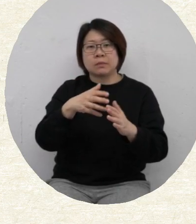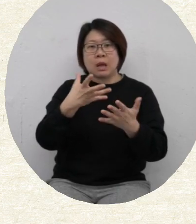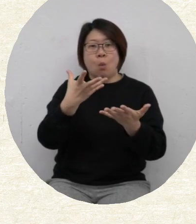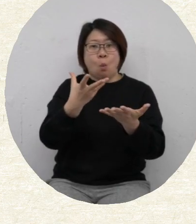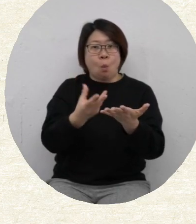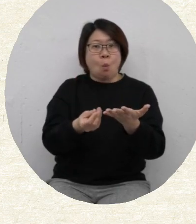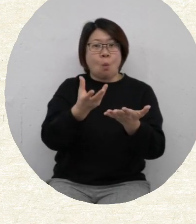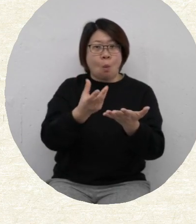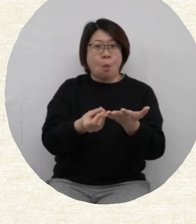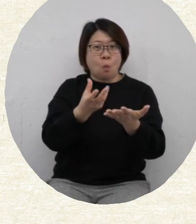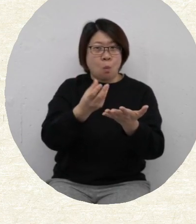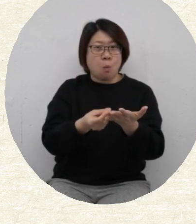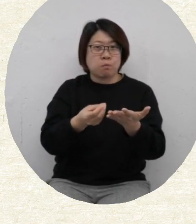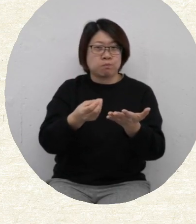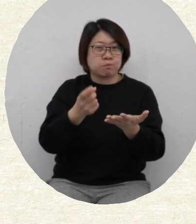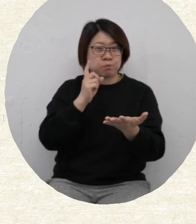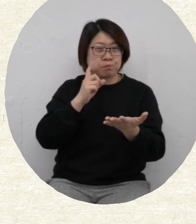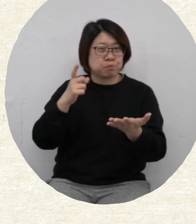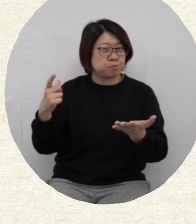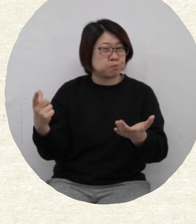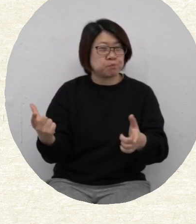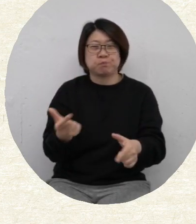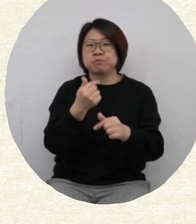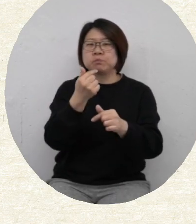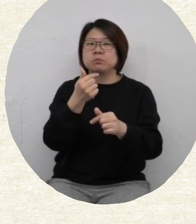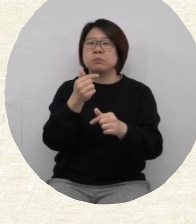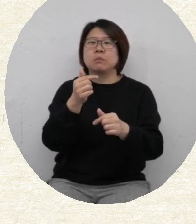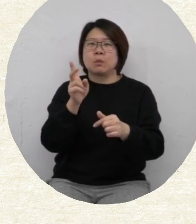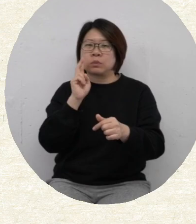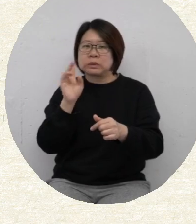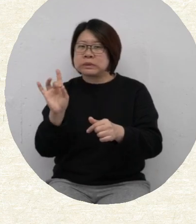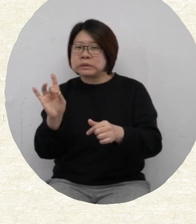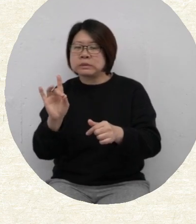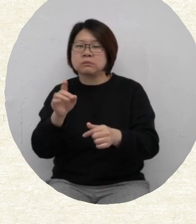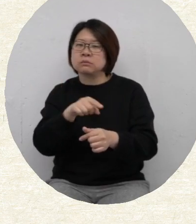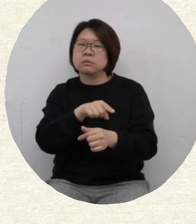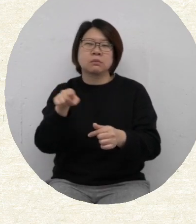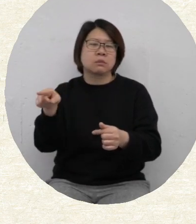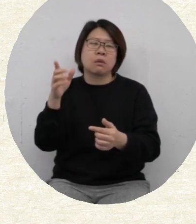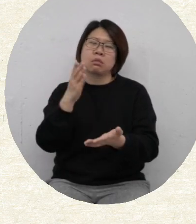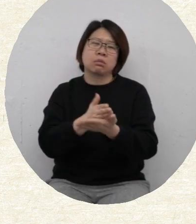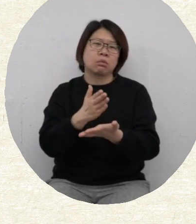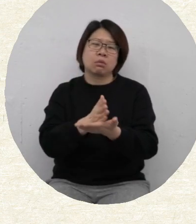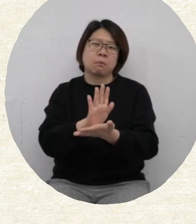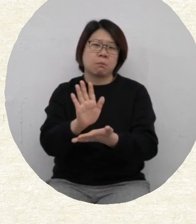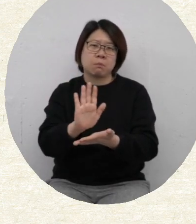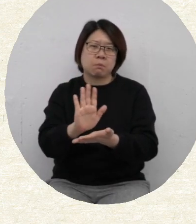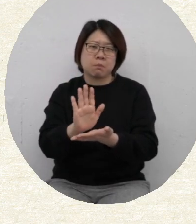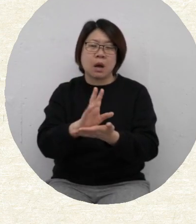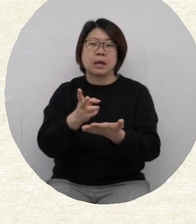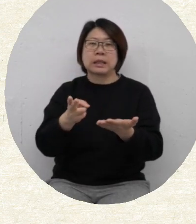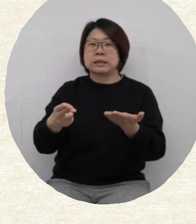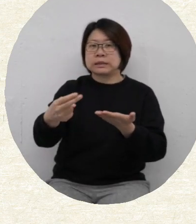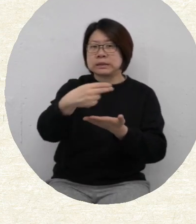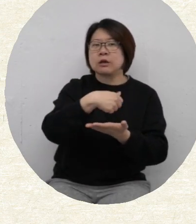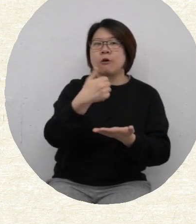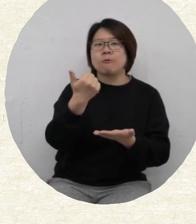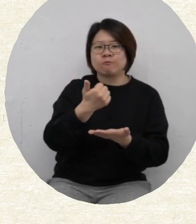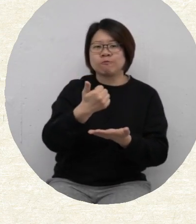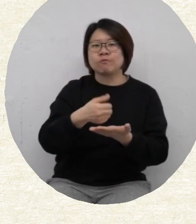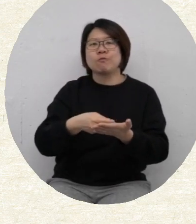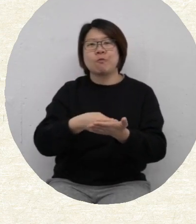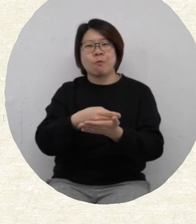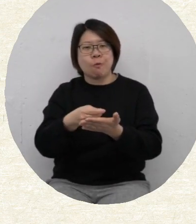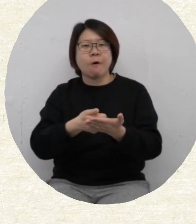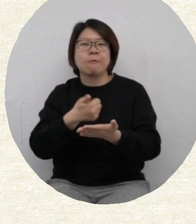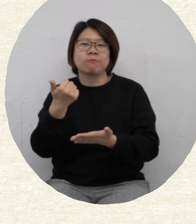bit resistant sometimes if you have your greasy fingerprint on it. So it will resist a little bit. So it's not as